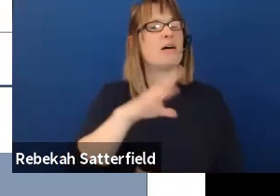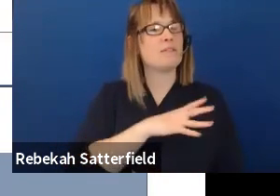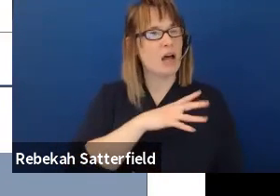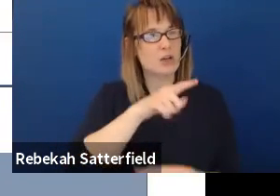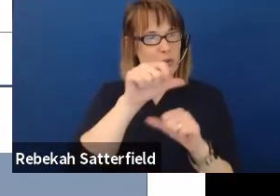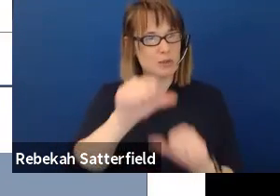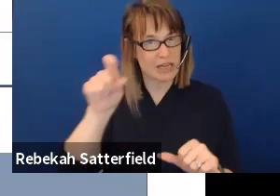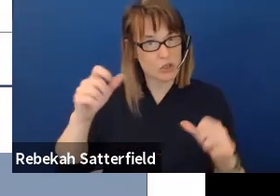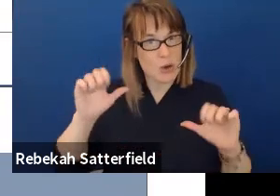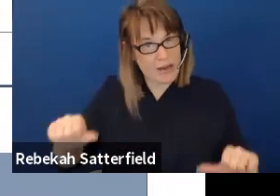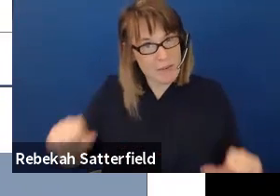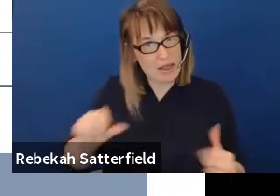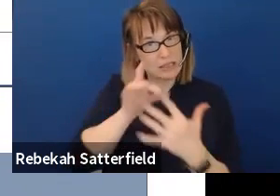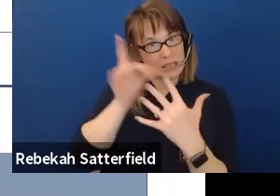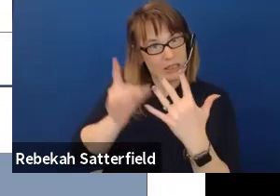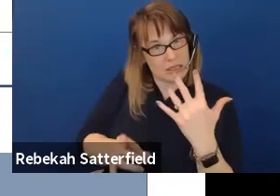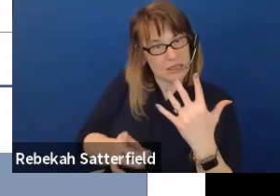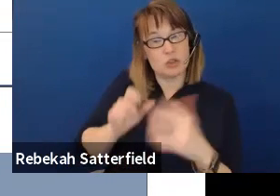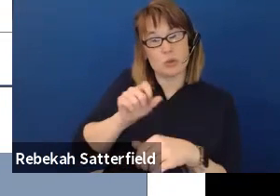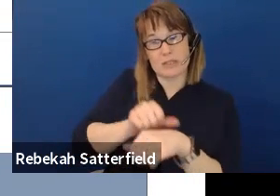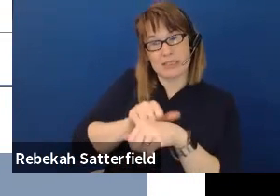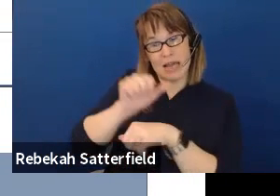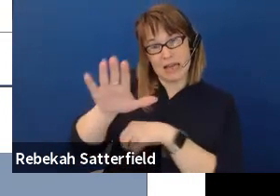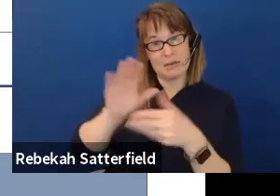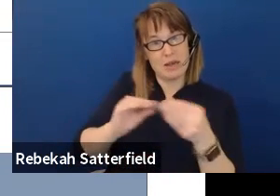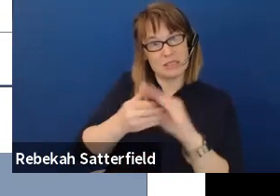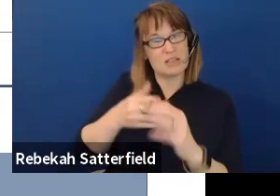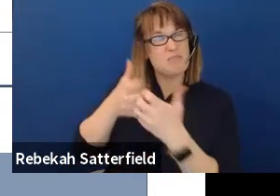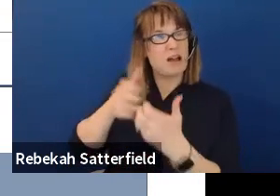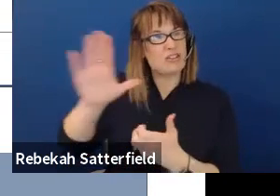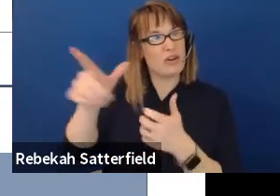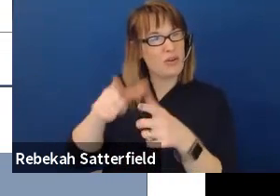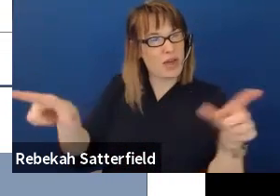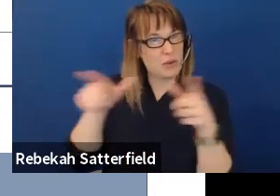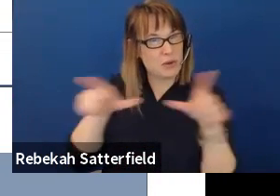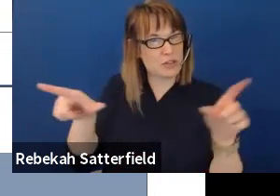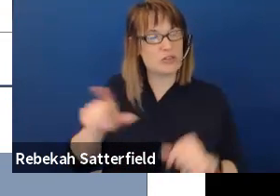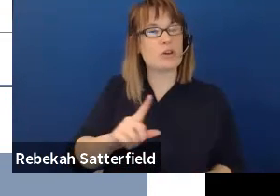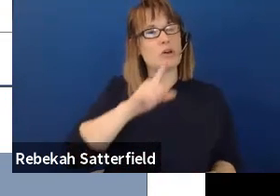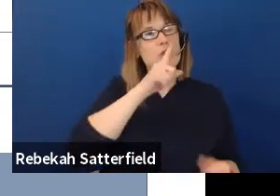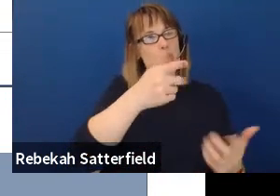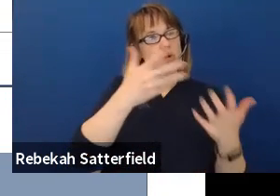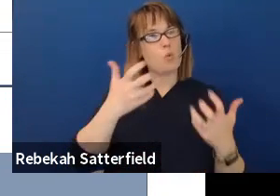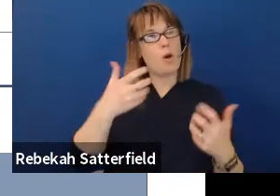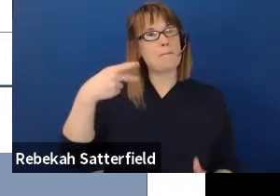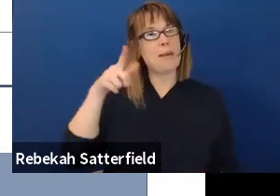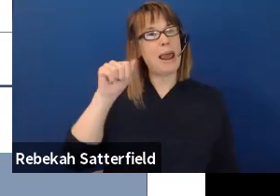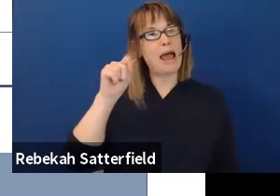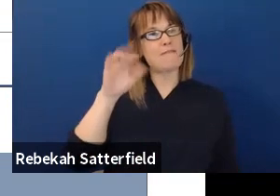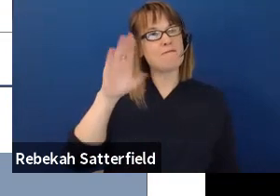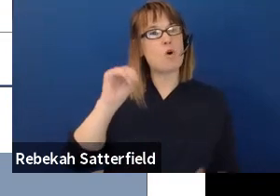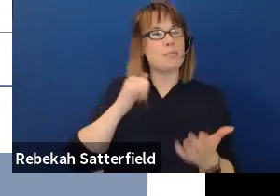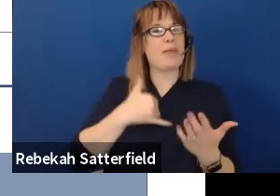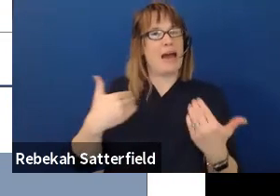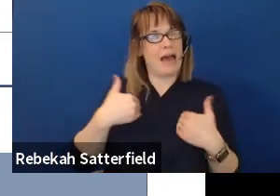via text or email translated into their preferred language. So you really want a platform that has all those